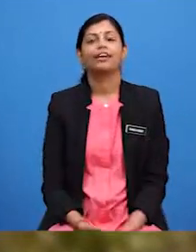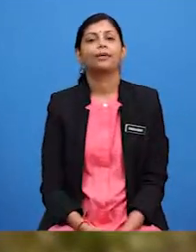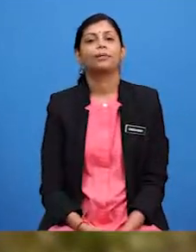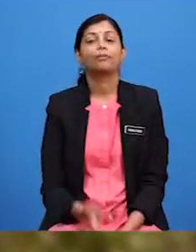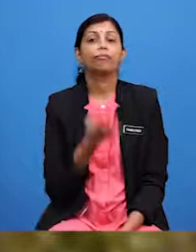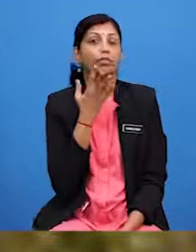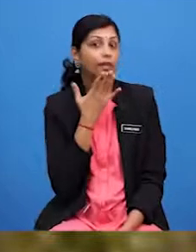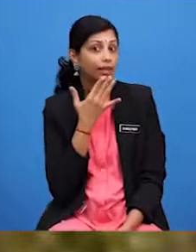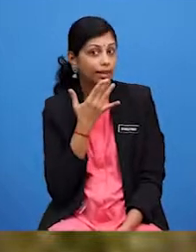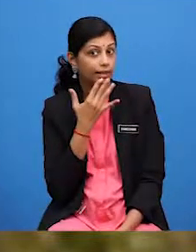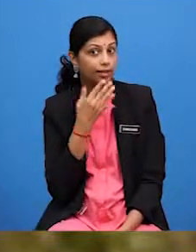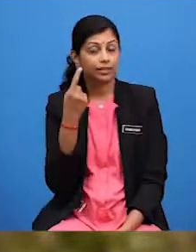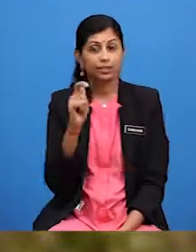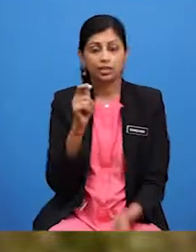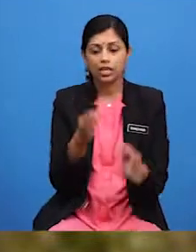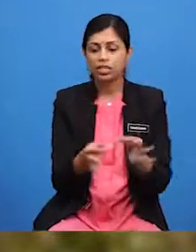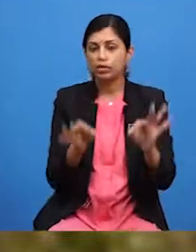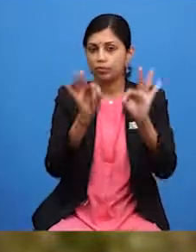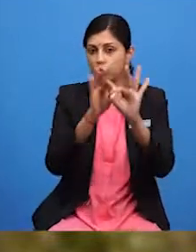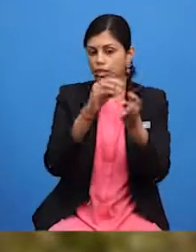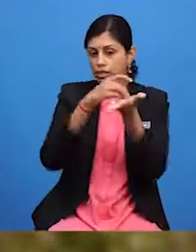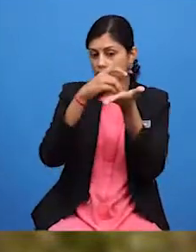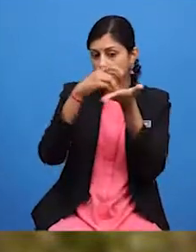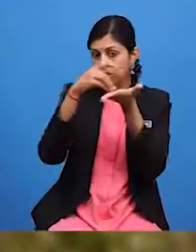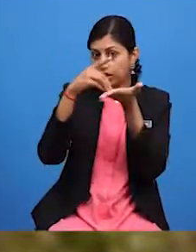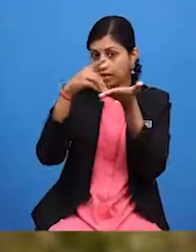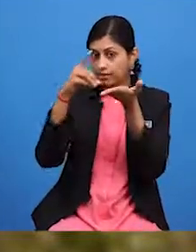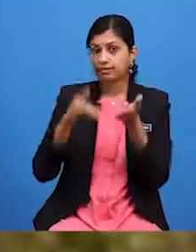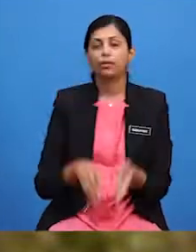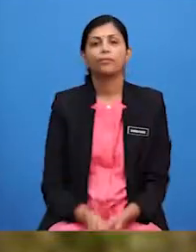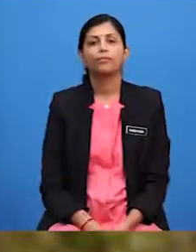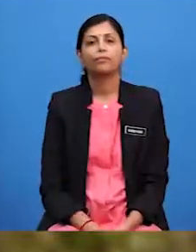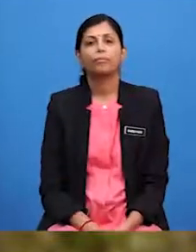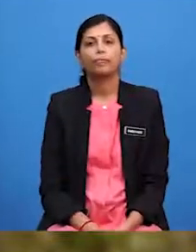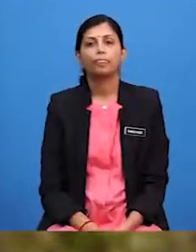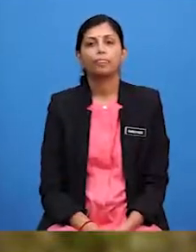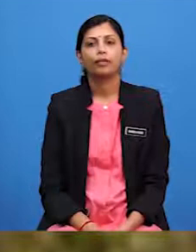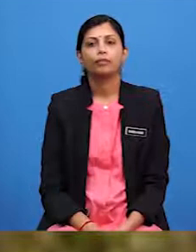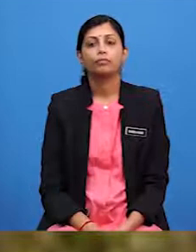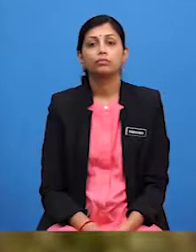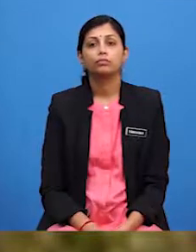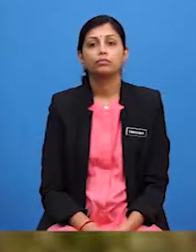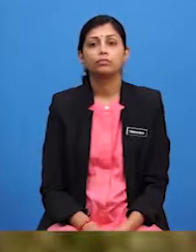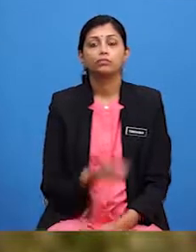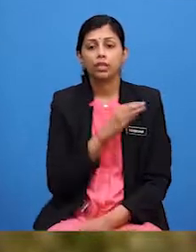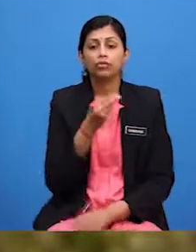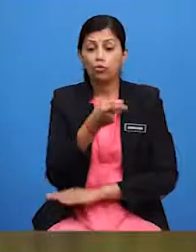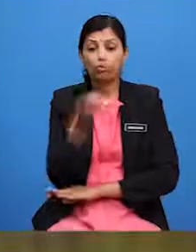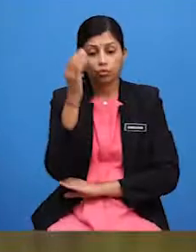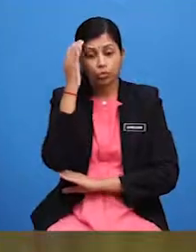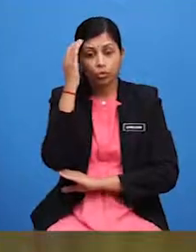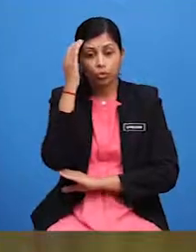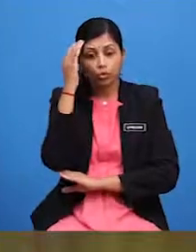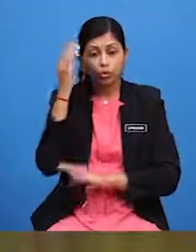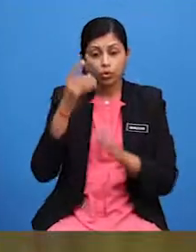Highlight important details in the text, especially if we know the information is important. We